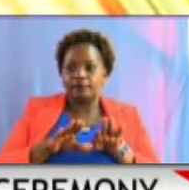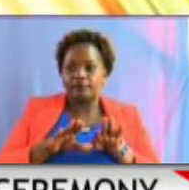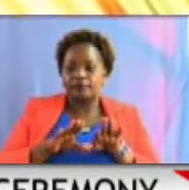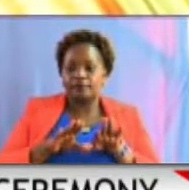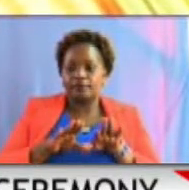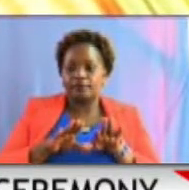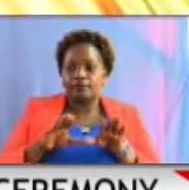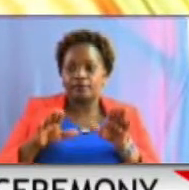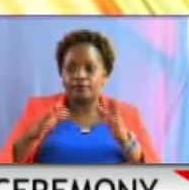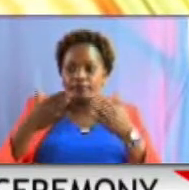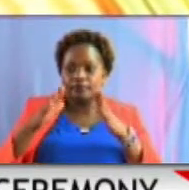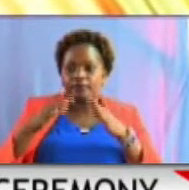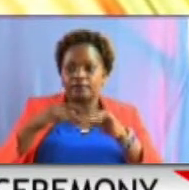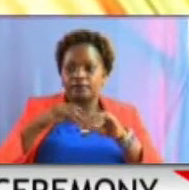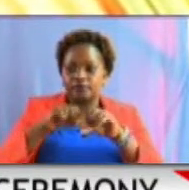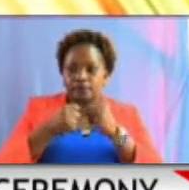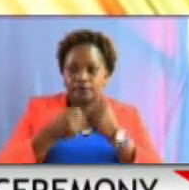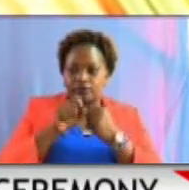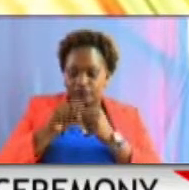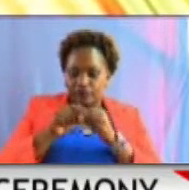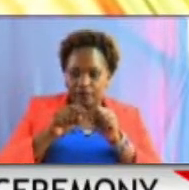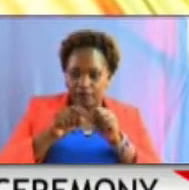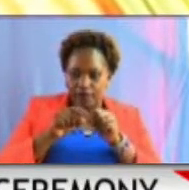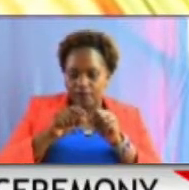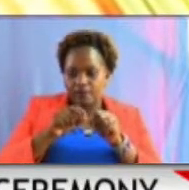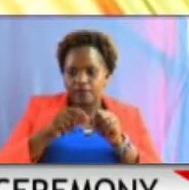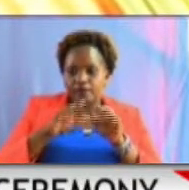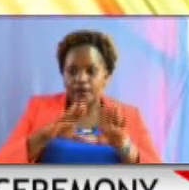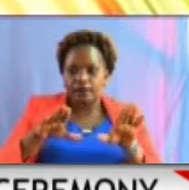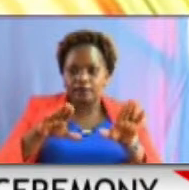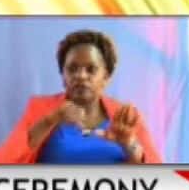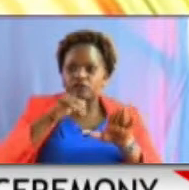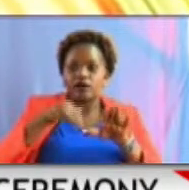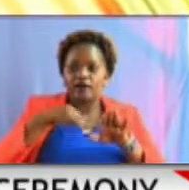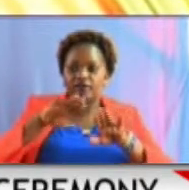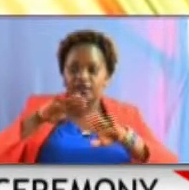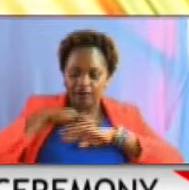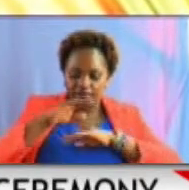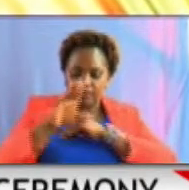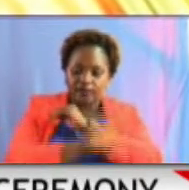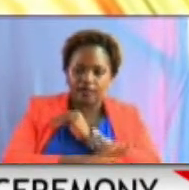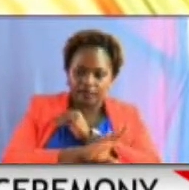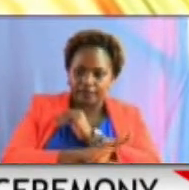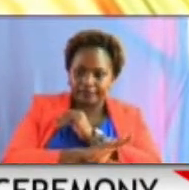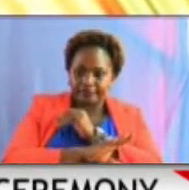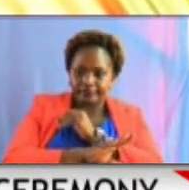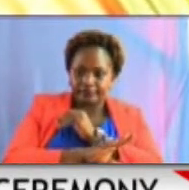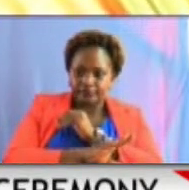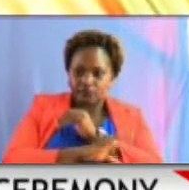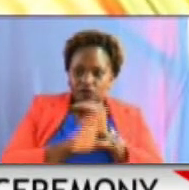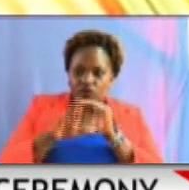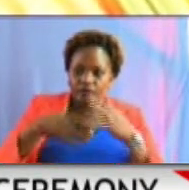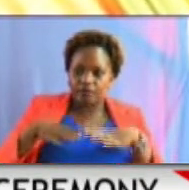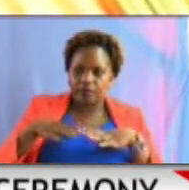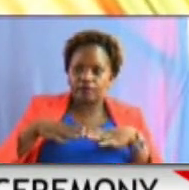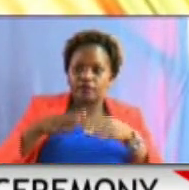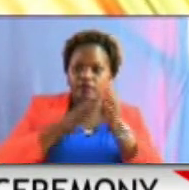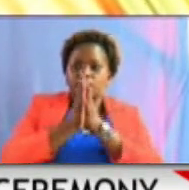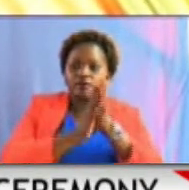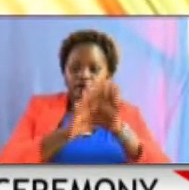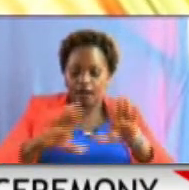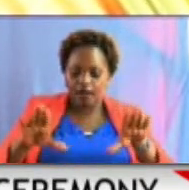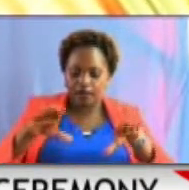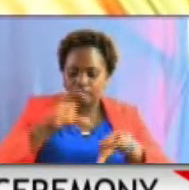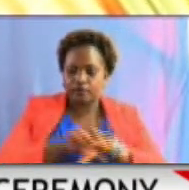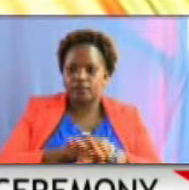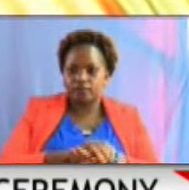to fulfill their insatiable appetite for land. We don't have enough land in this country for everybody who is interested in land to be able to